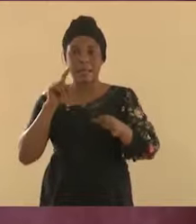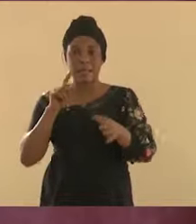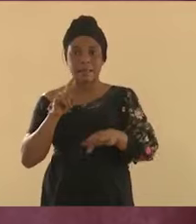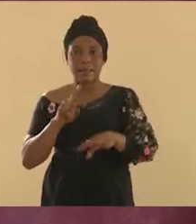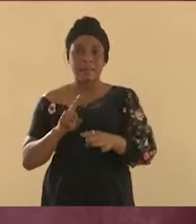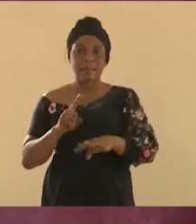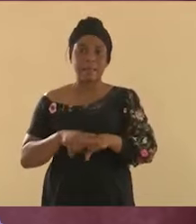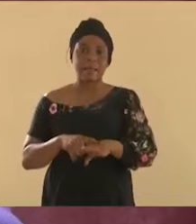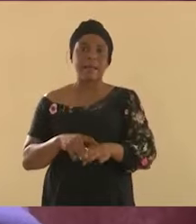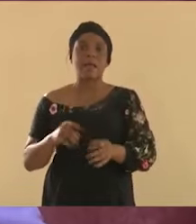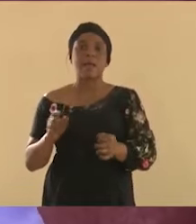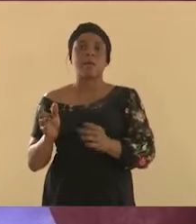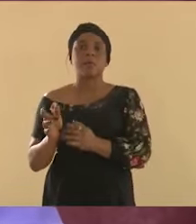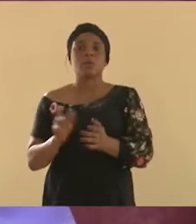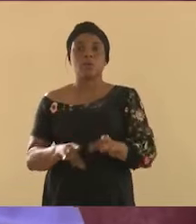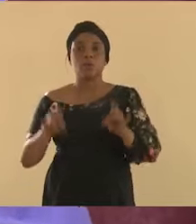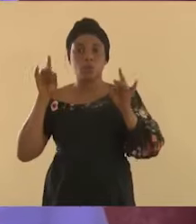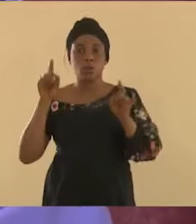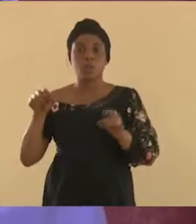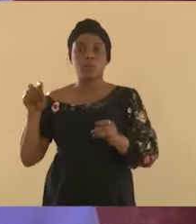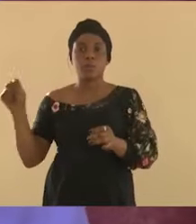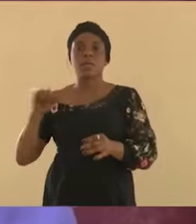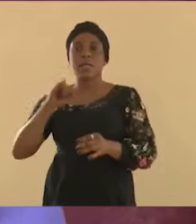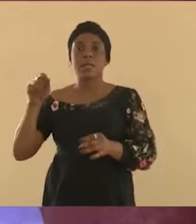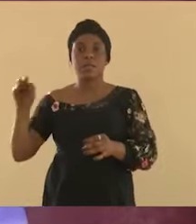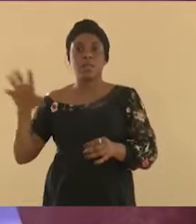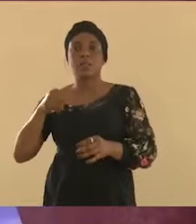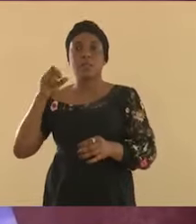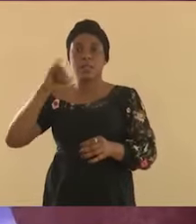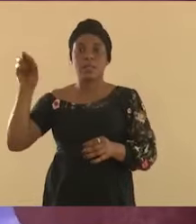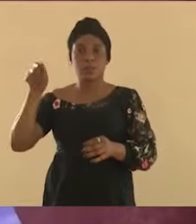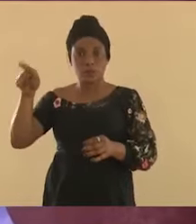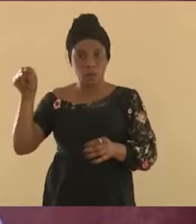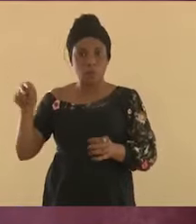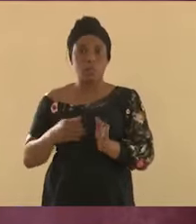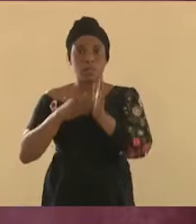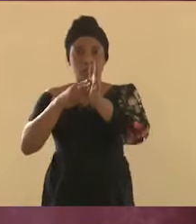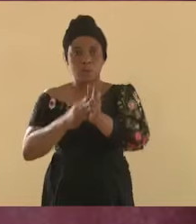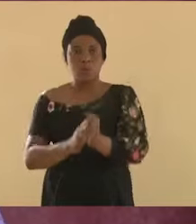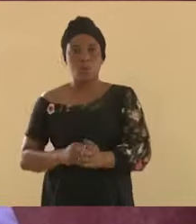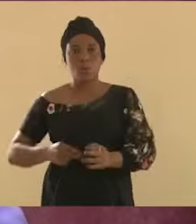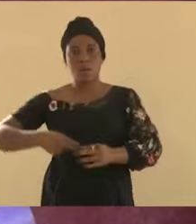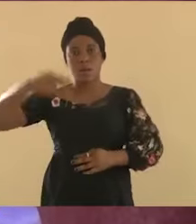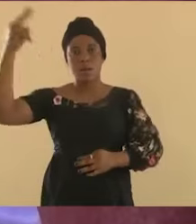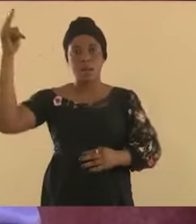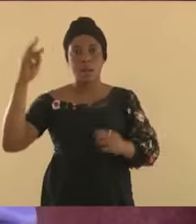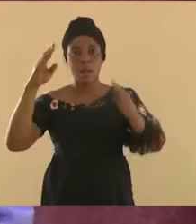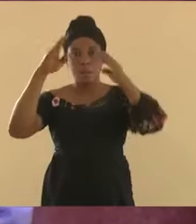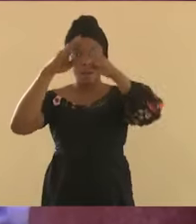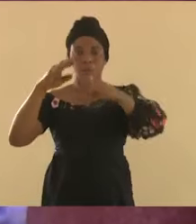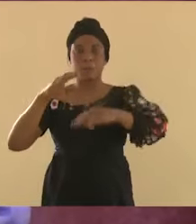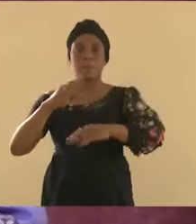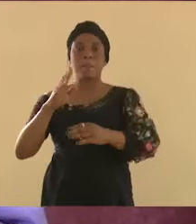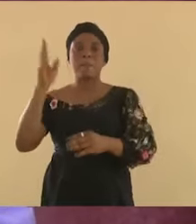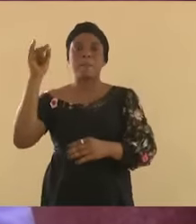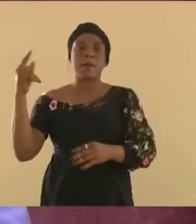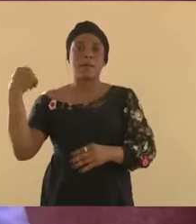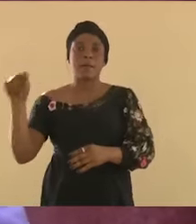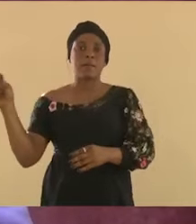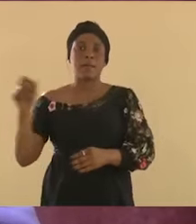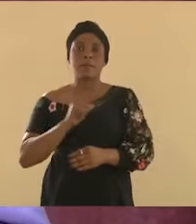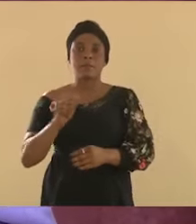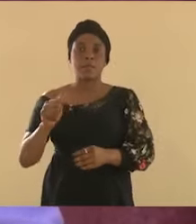At that time, Jesus took with him Peter and James and John and led them up a high mountain apart by